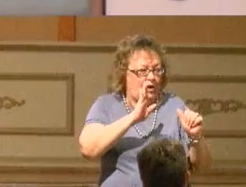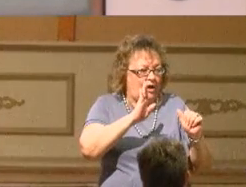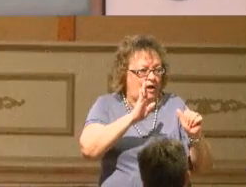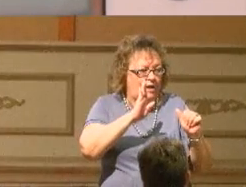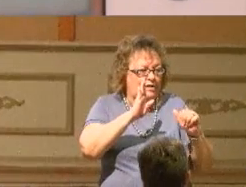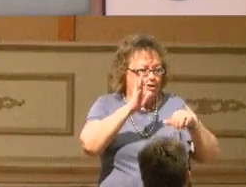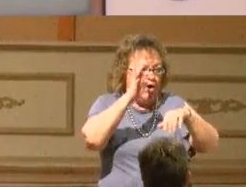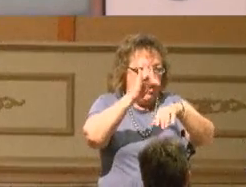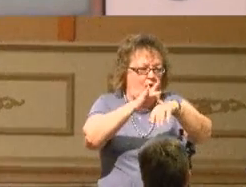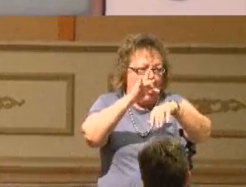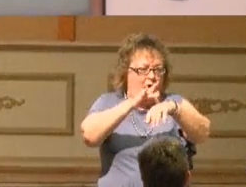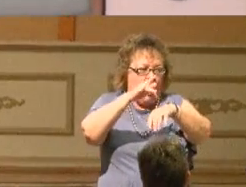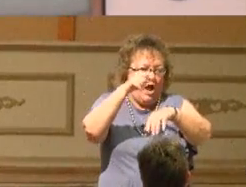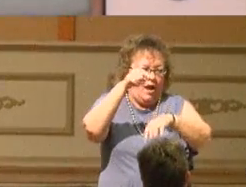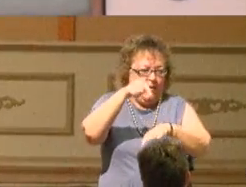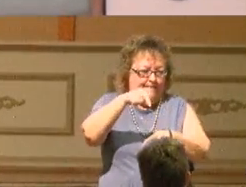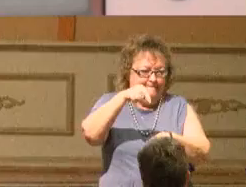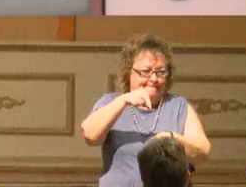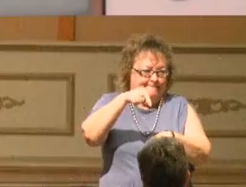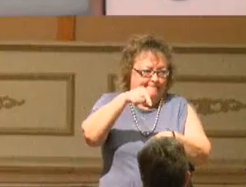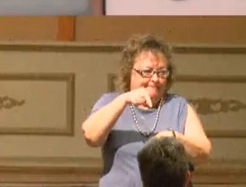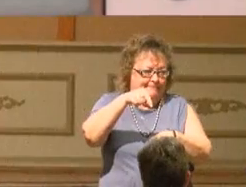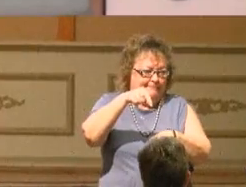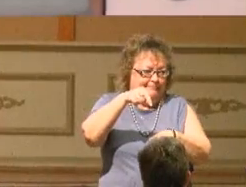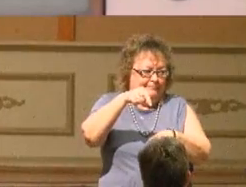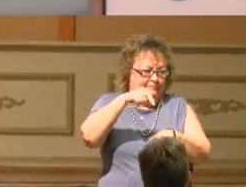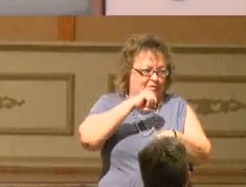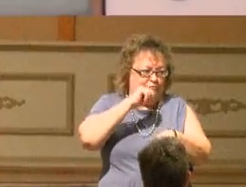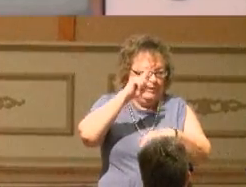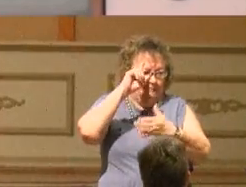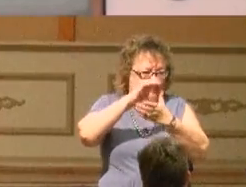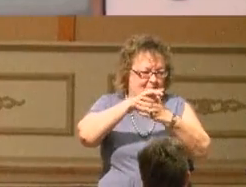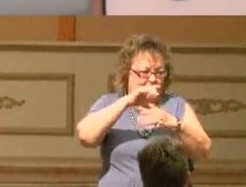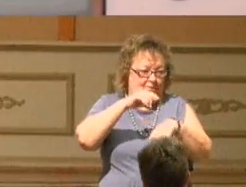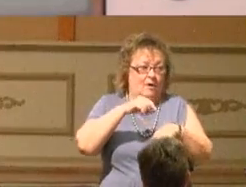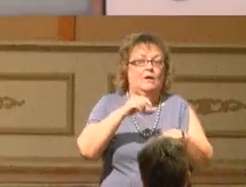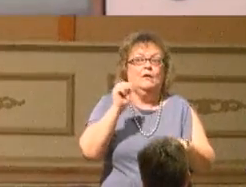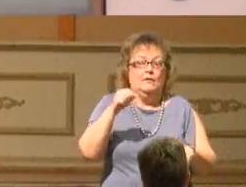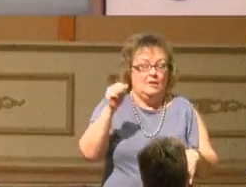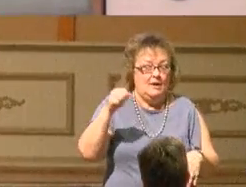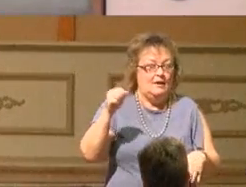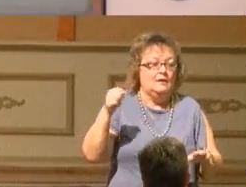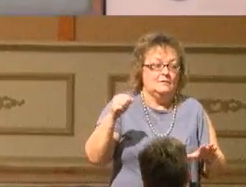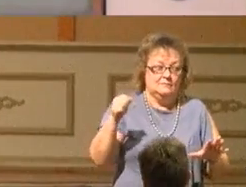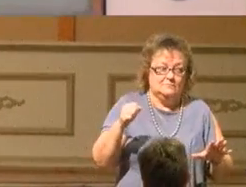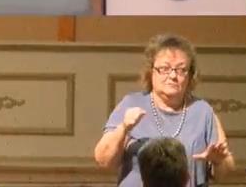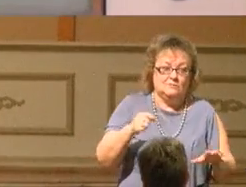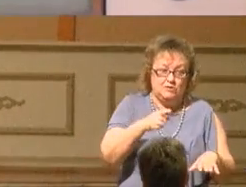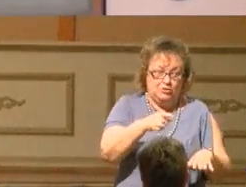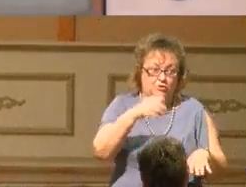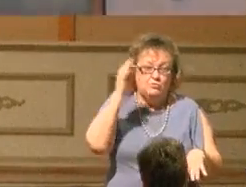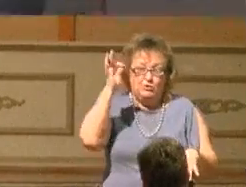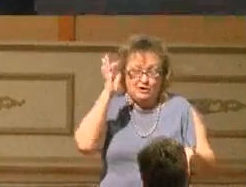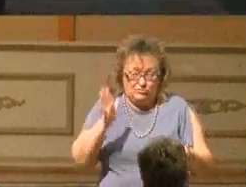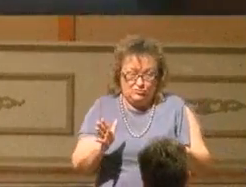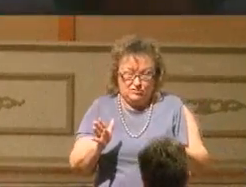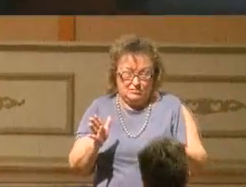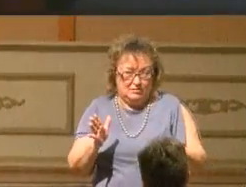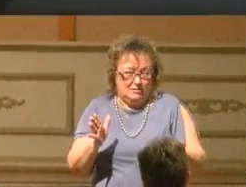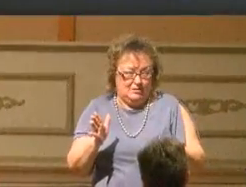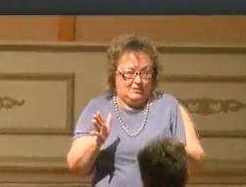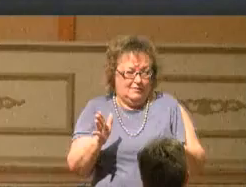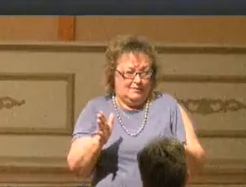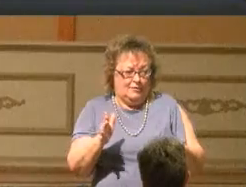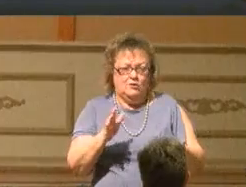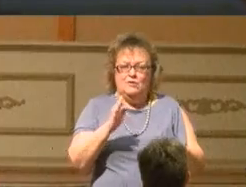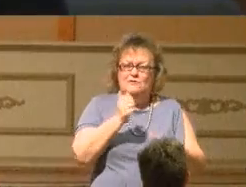on him. The wrath of God. Oh, yeah. You preachers, you